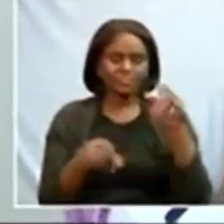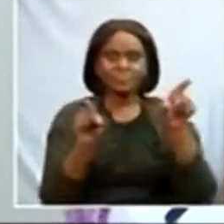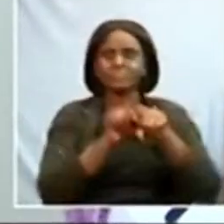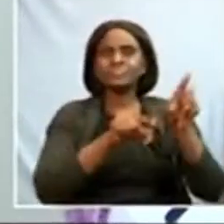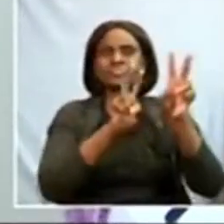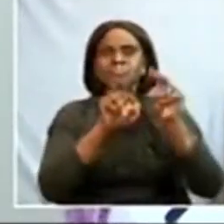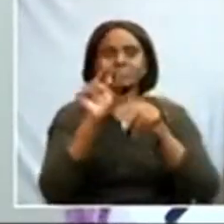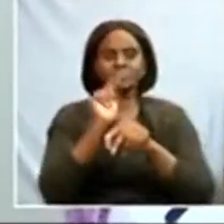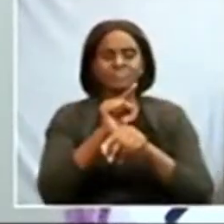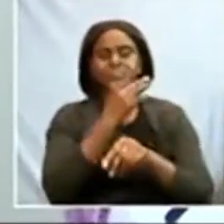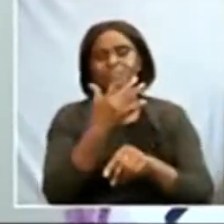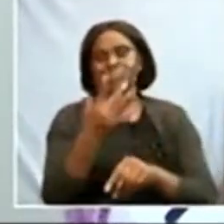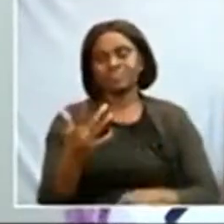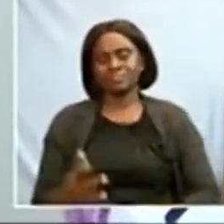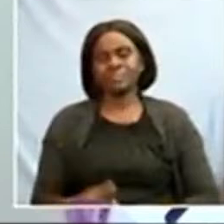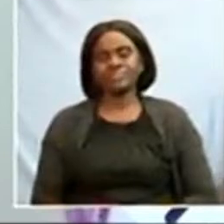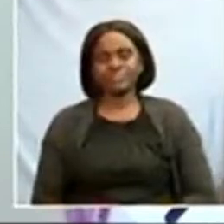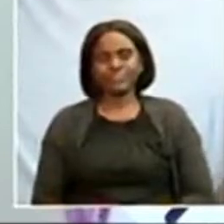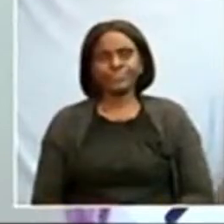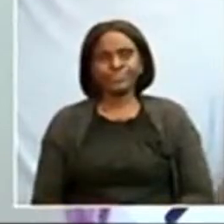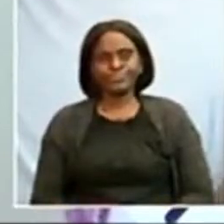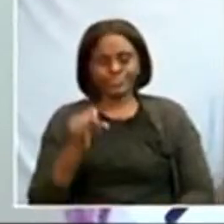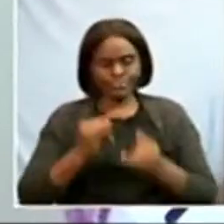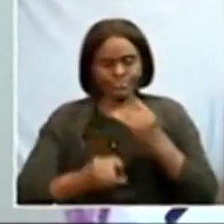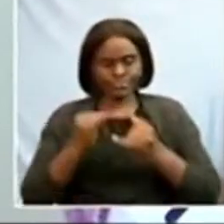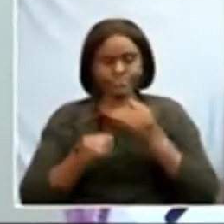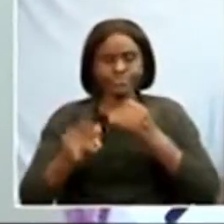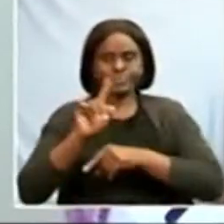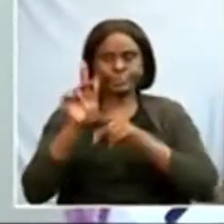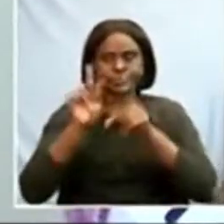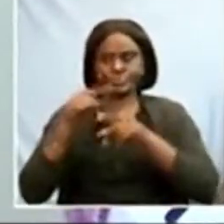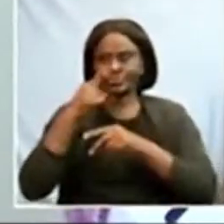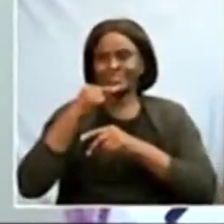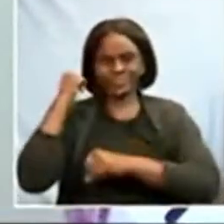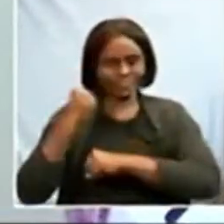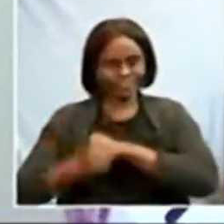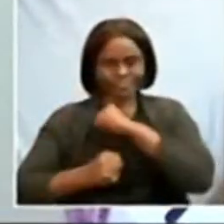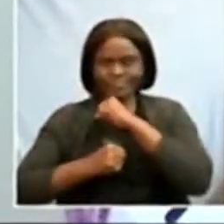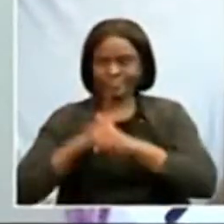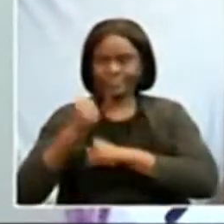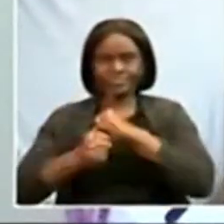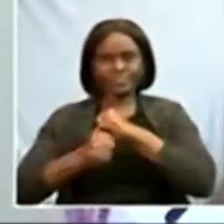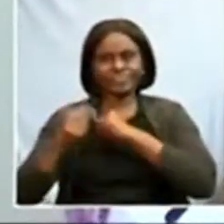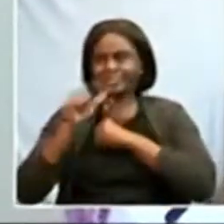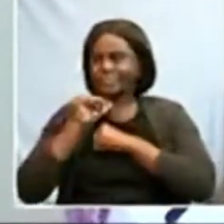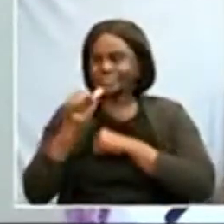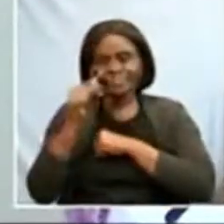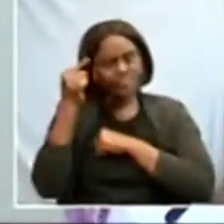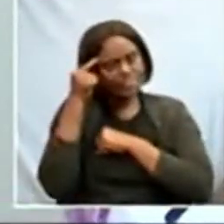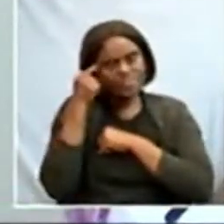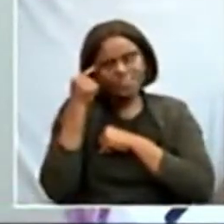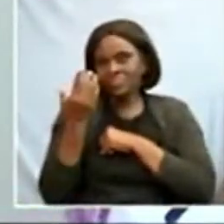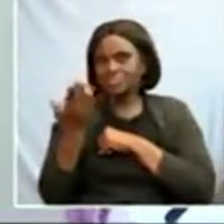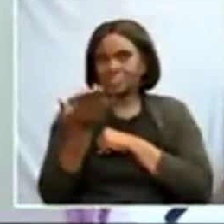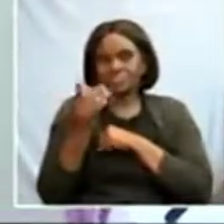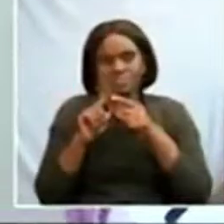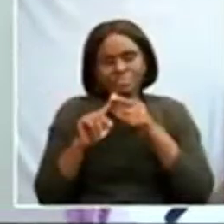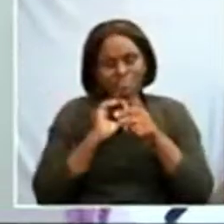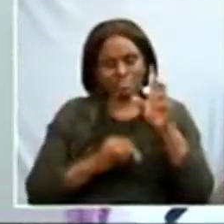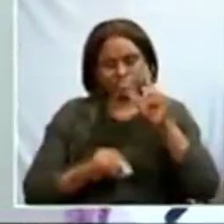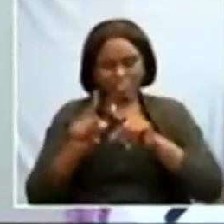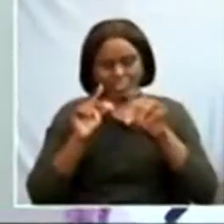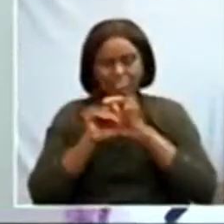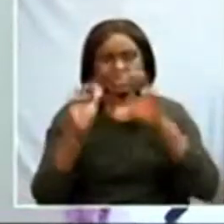supervise on these things. At the end of the day, the people that suffers is not the government, but our people